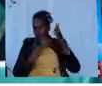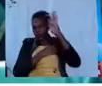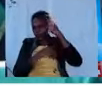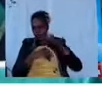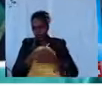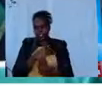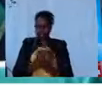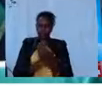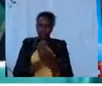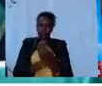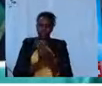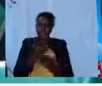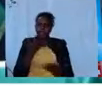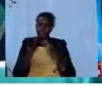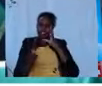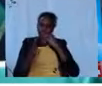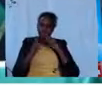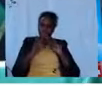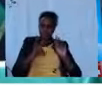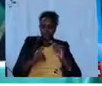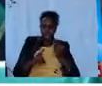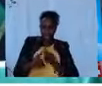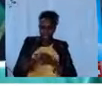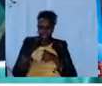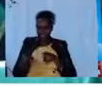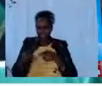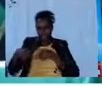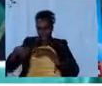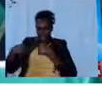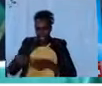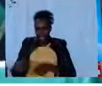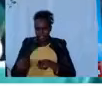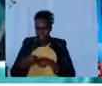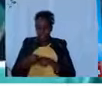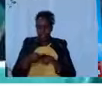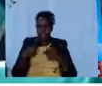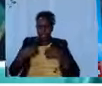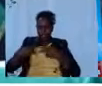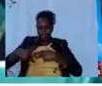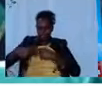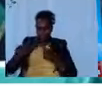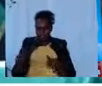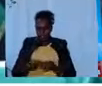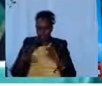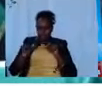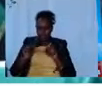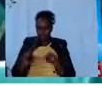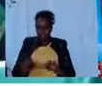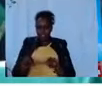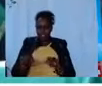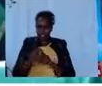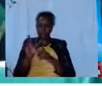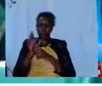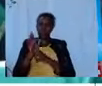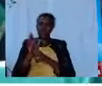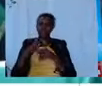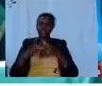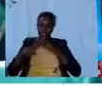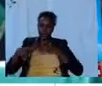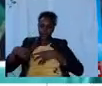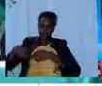morning. May you speak to our hearts, O God. May your word have a place to dwell and to manifest in our